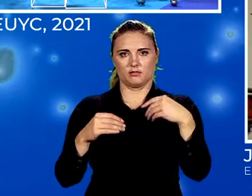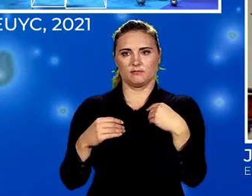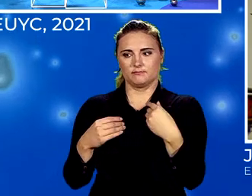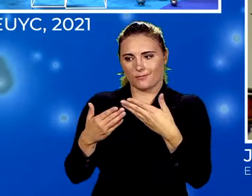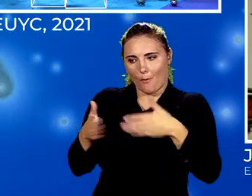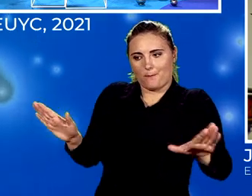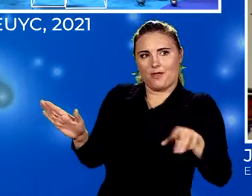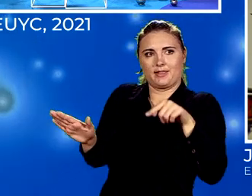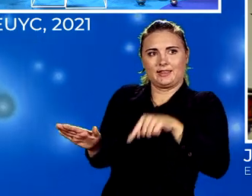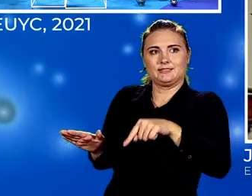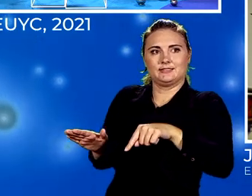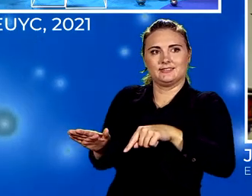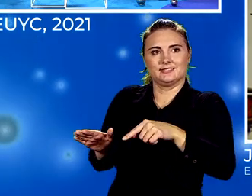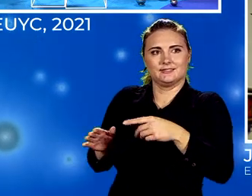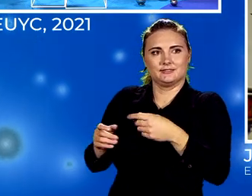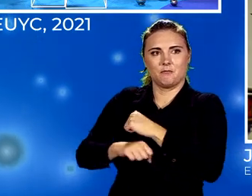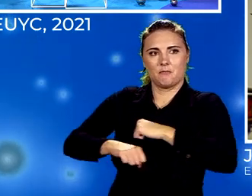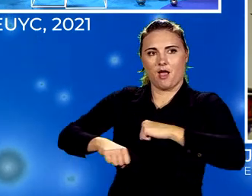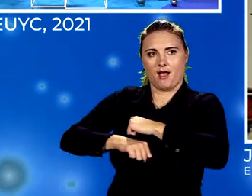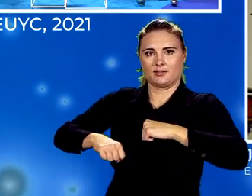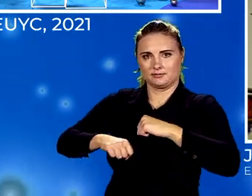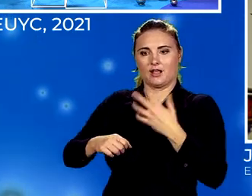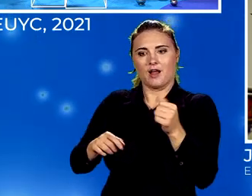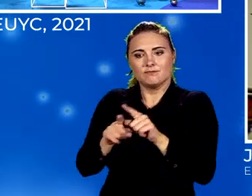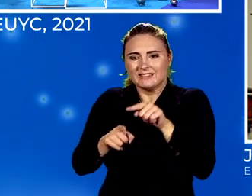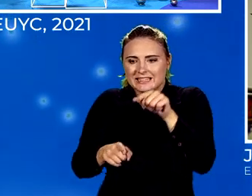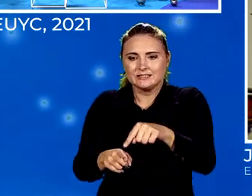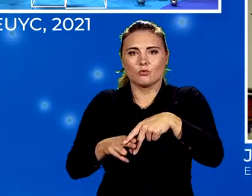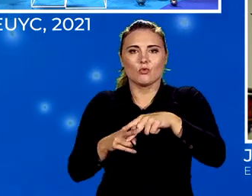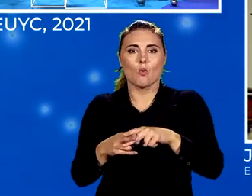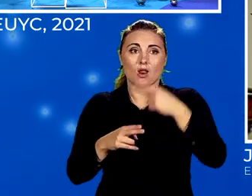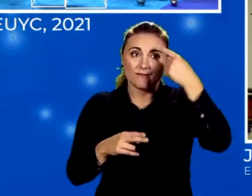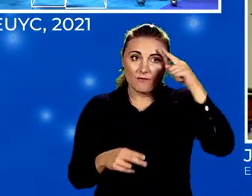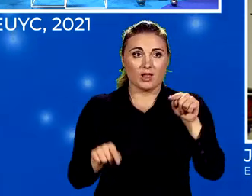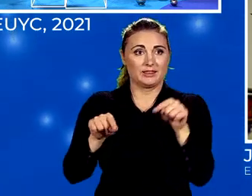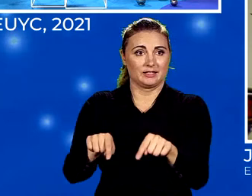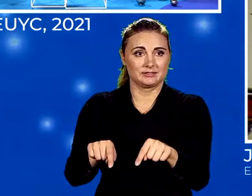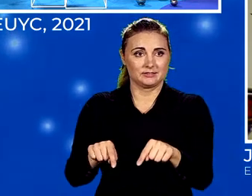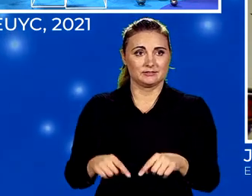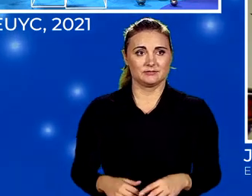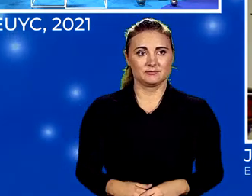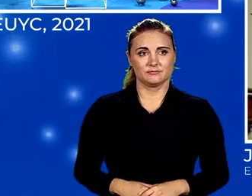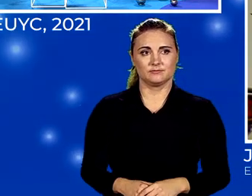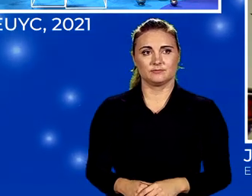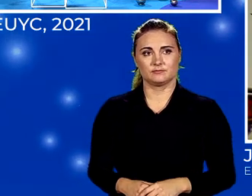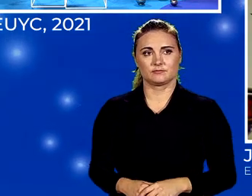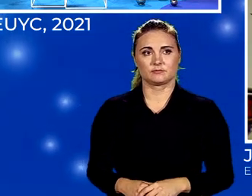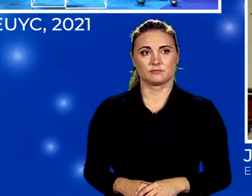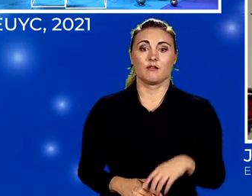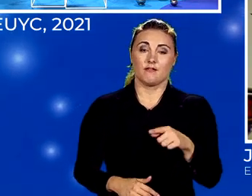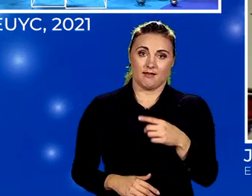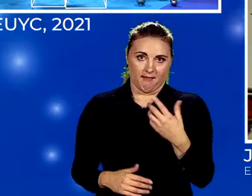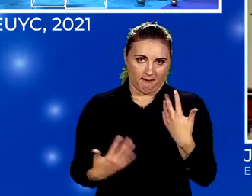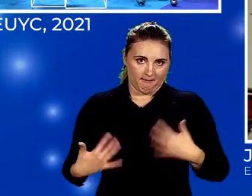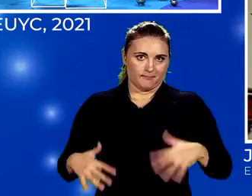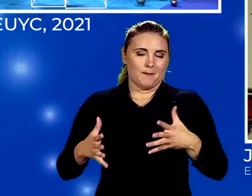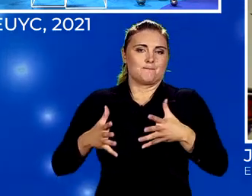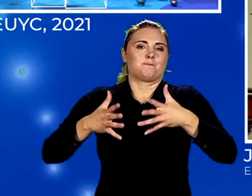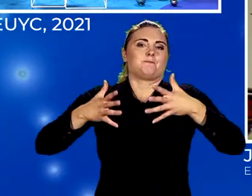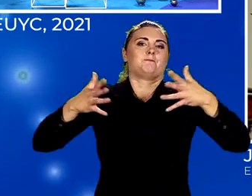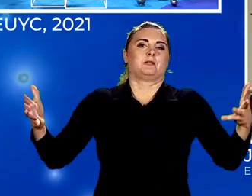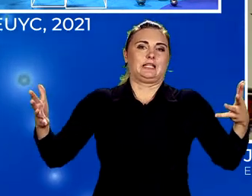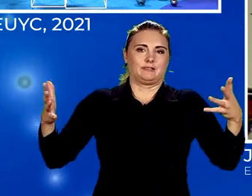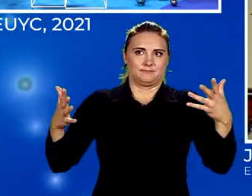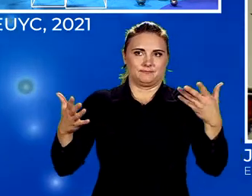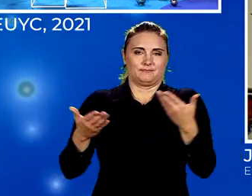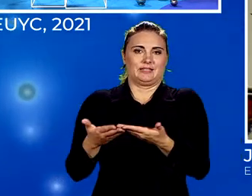these mechanisms, and they need to have sufficient political weight. And I think this is a big issue. And also Elsie was touching upon it when she